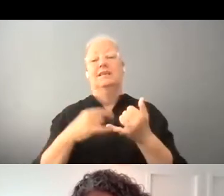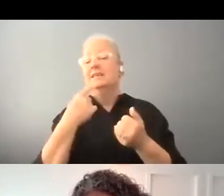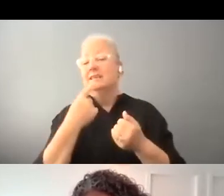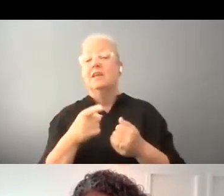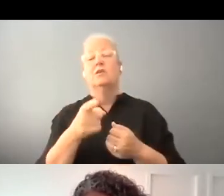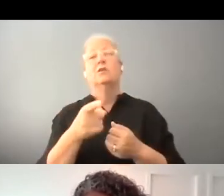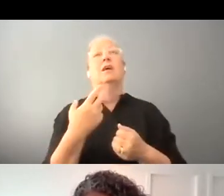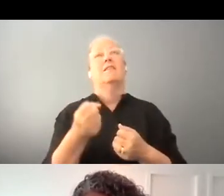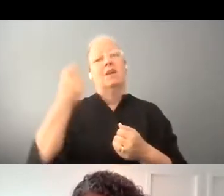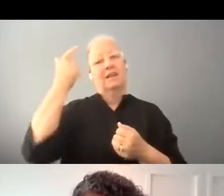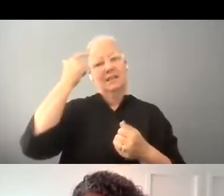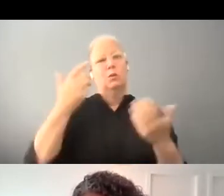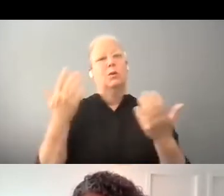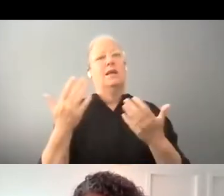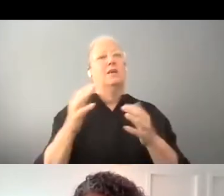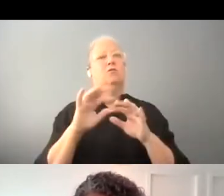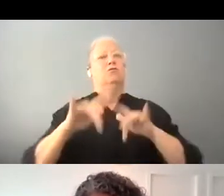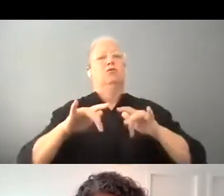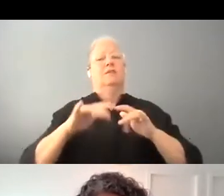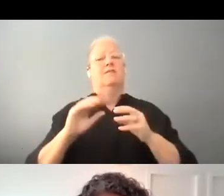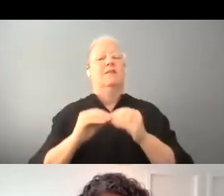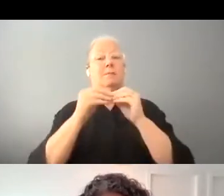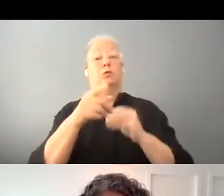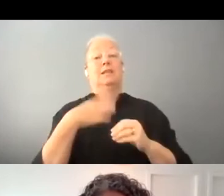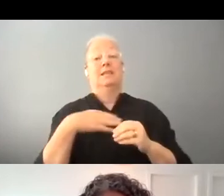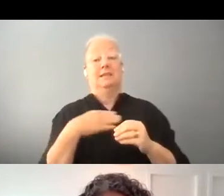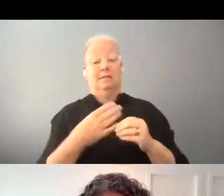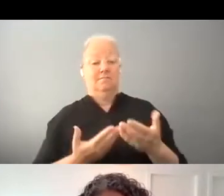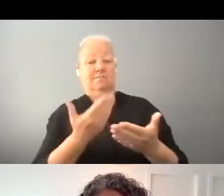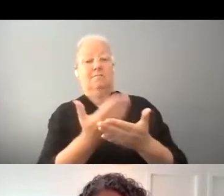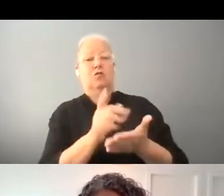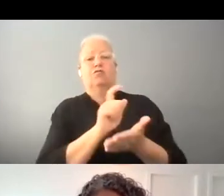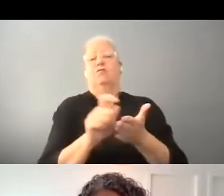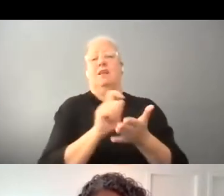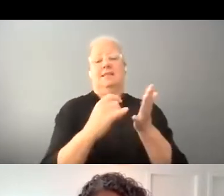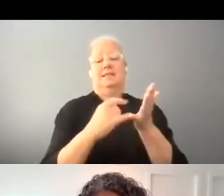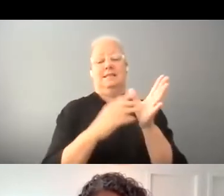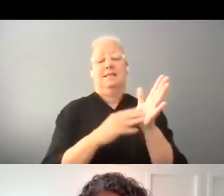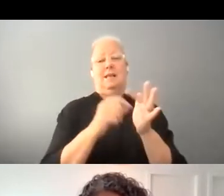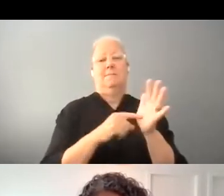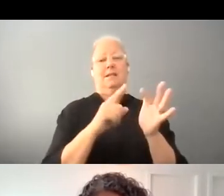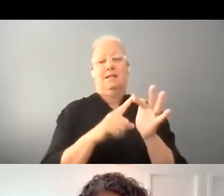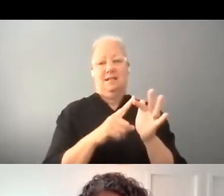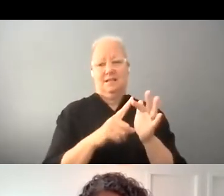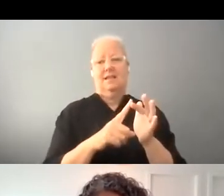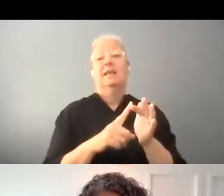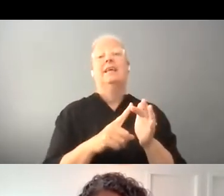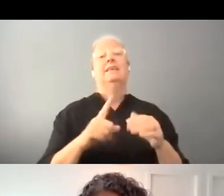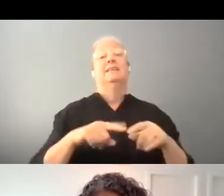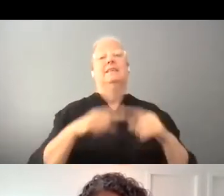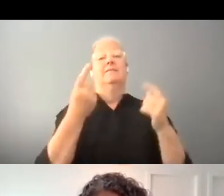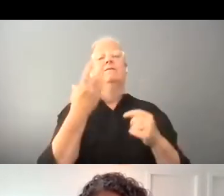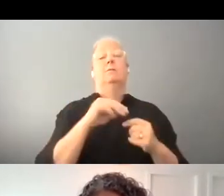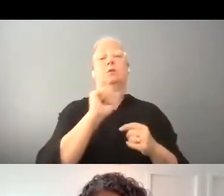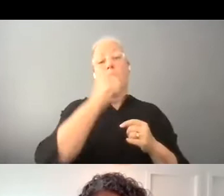as part of the application, you do need to submit a writing sample that is distinct from the idea that you want to take into